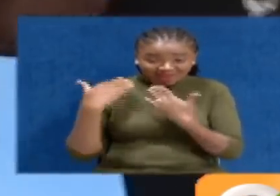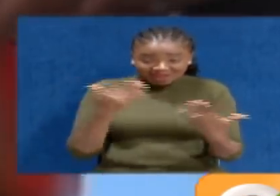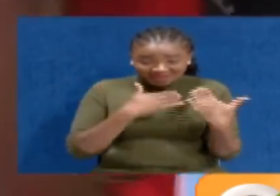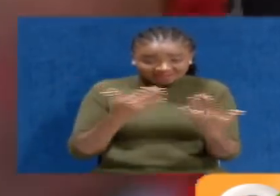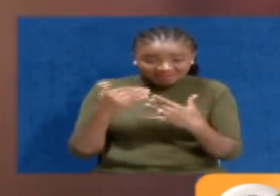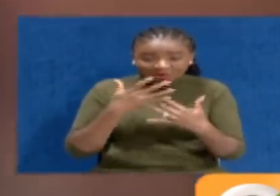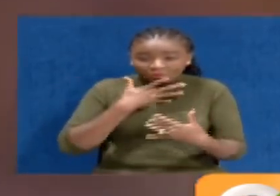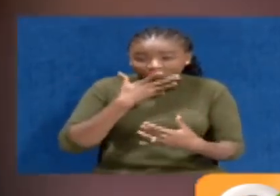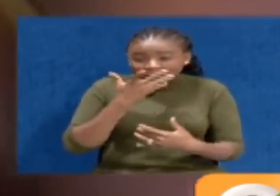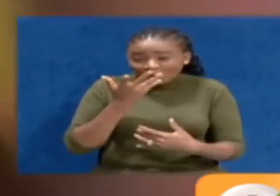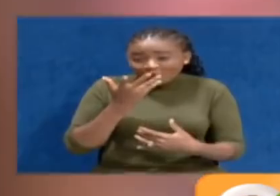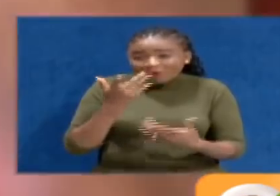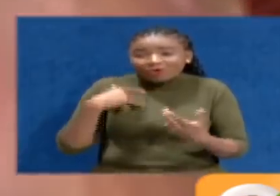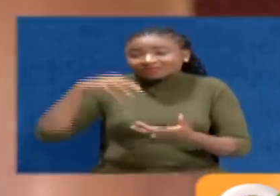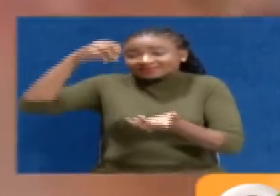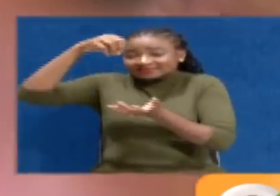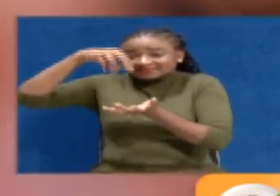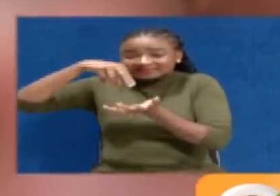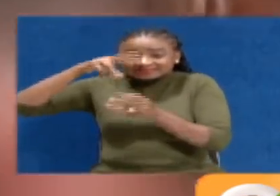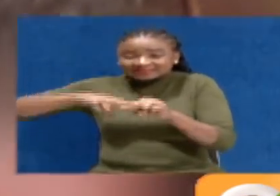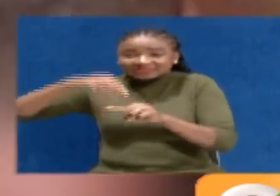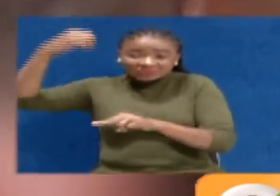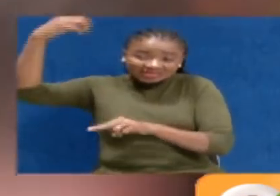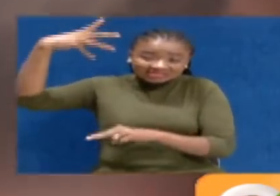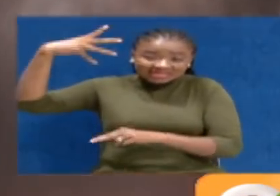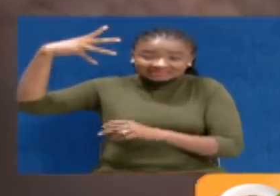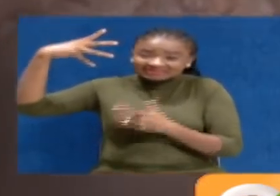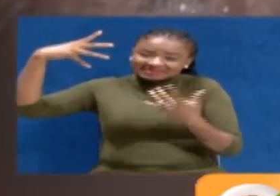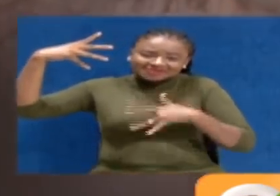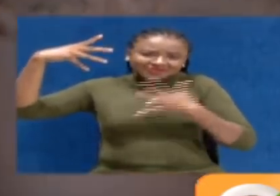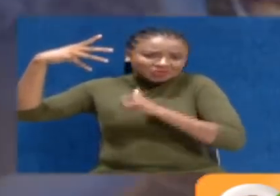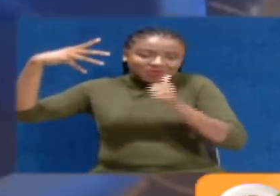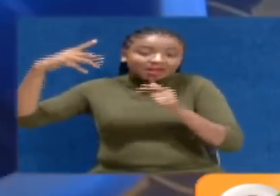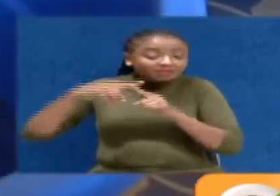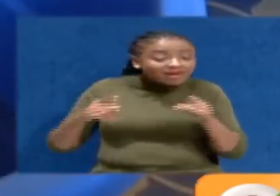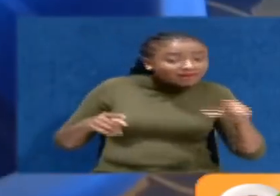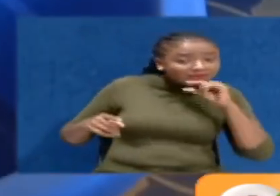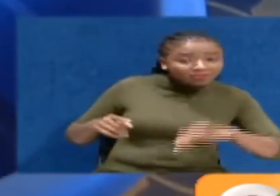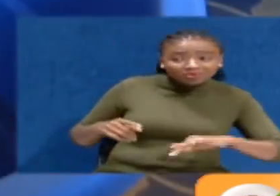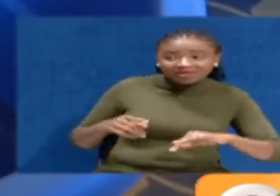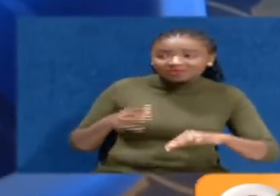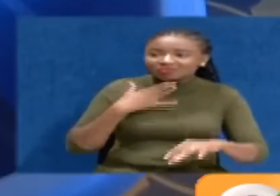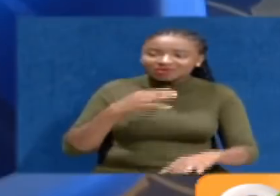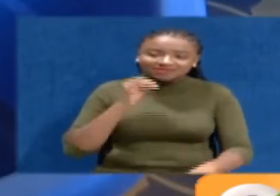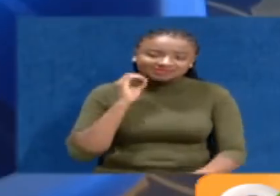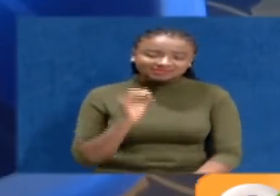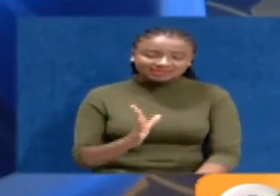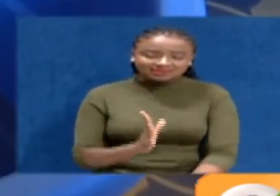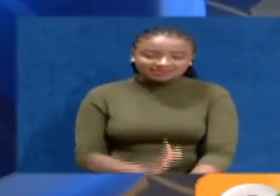nice splash under the sun would be irresistible, but for Marcus, this is the worst nightmare.